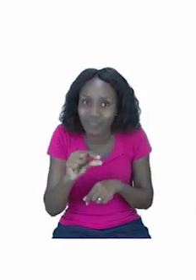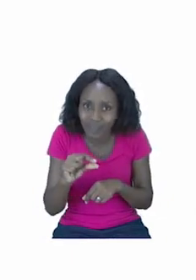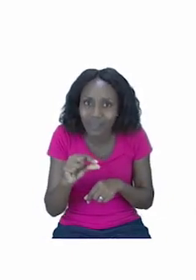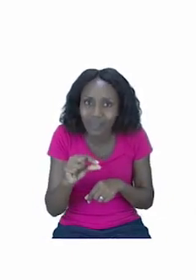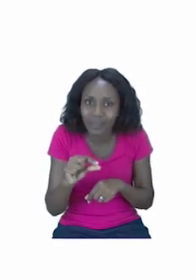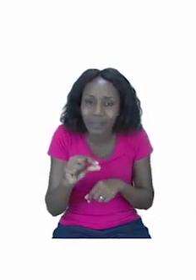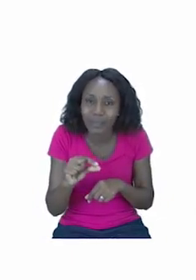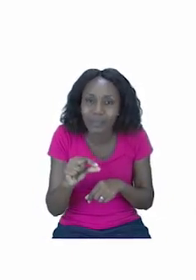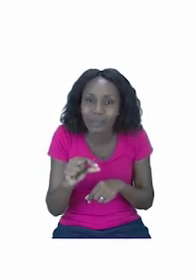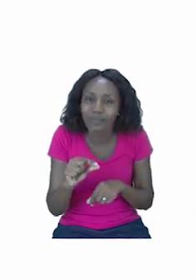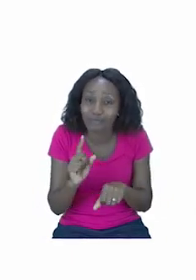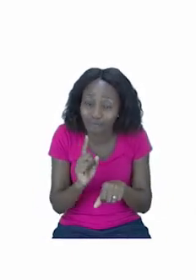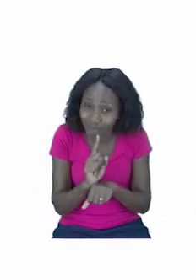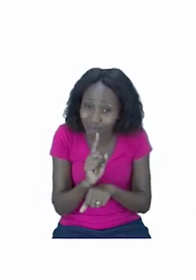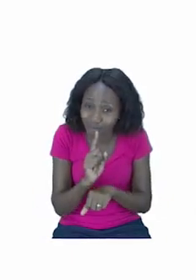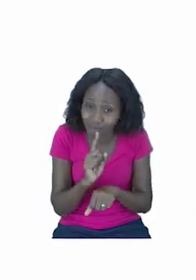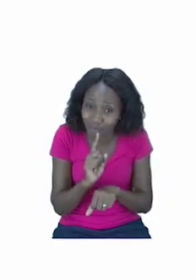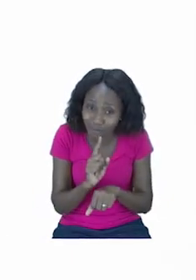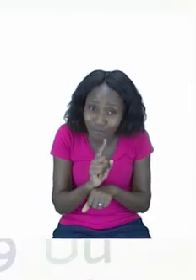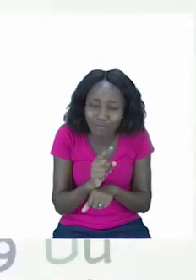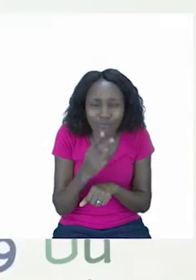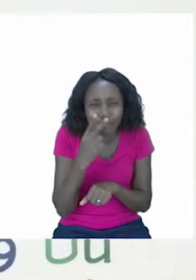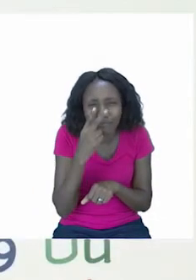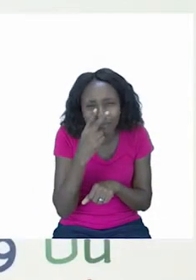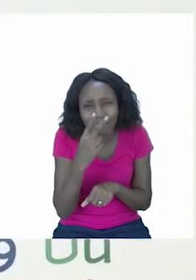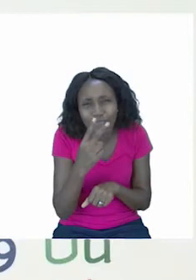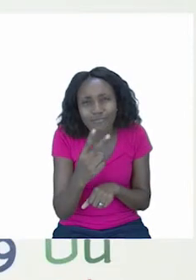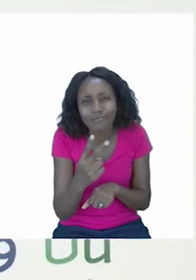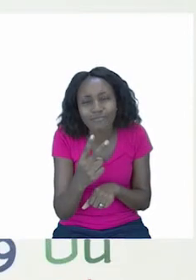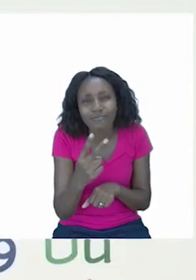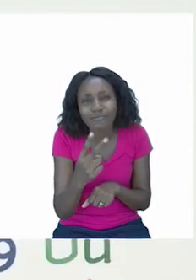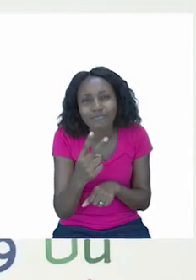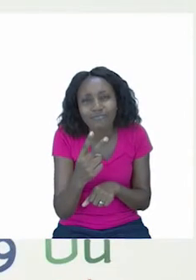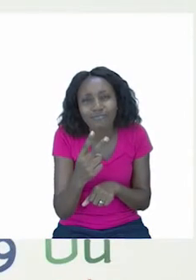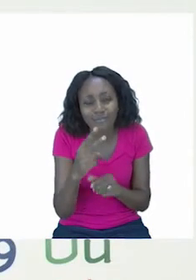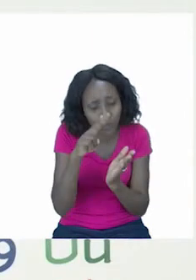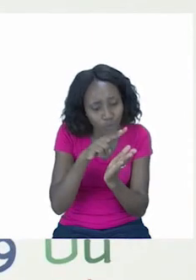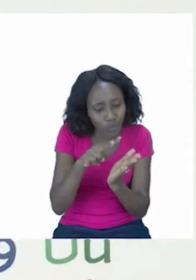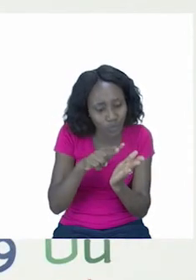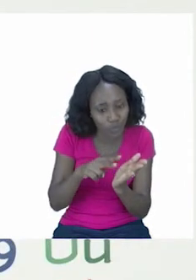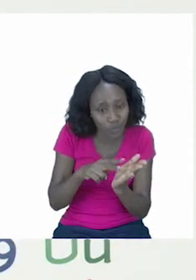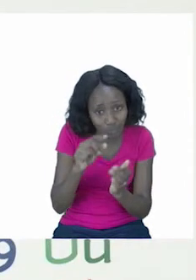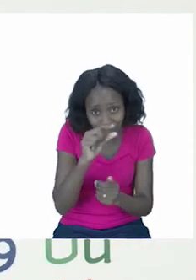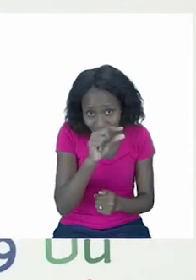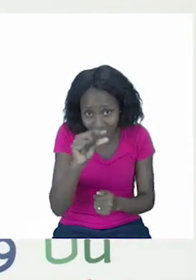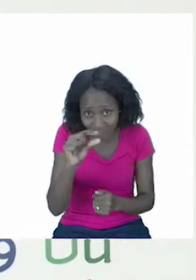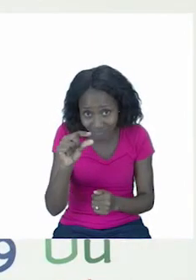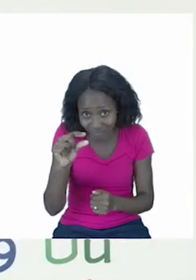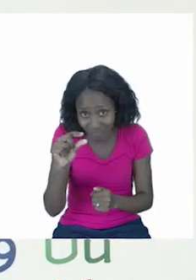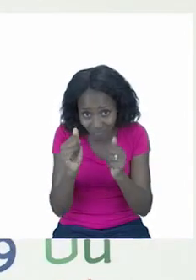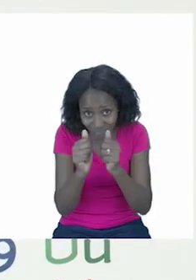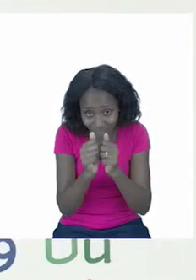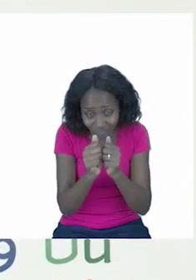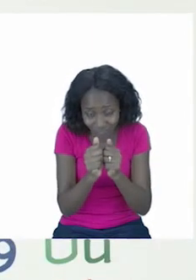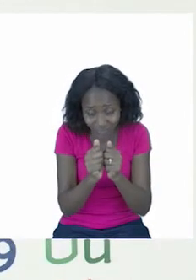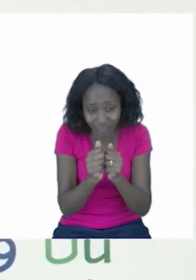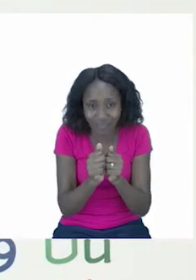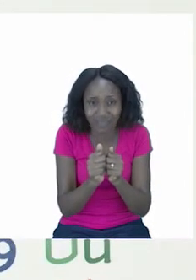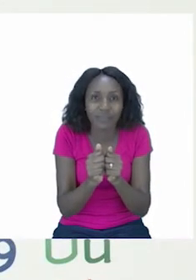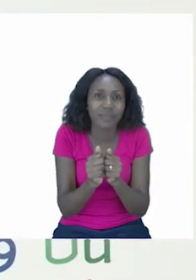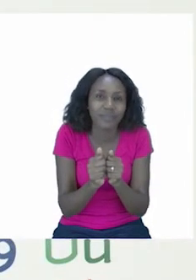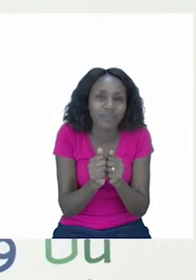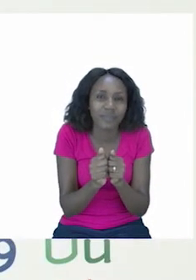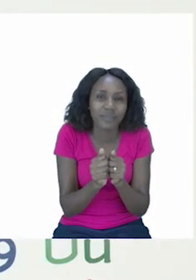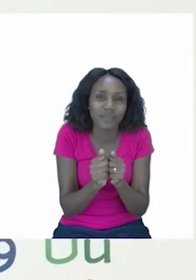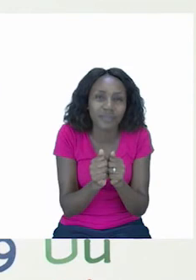try by yourself, let's take a look at the board and read the sight words together. The first one